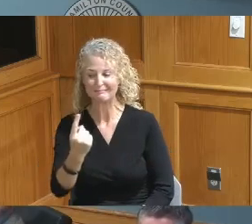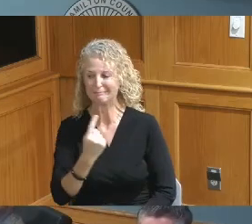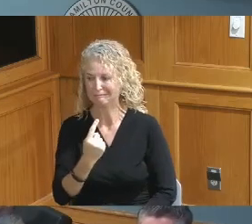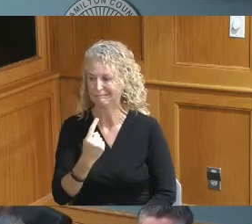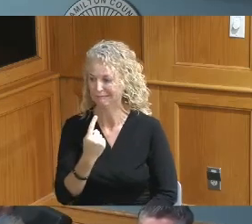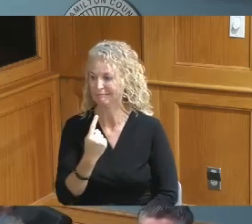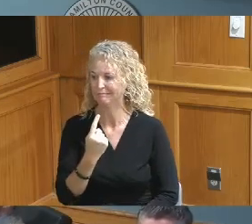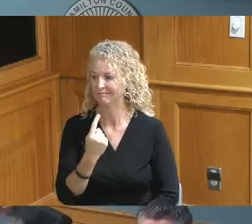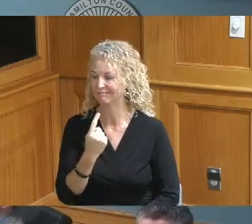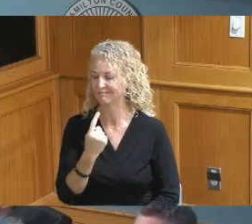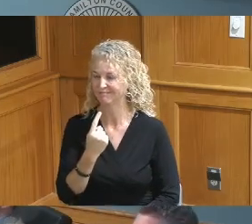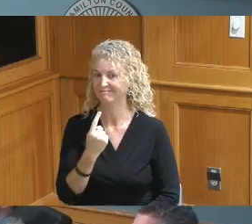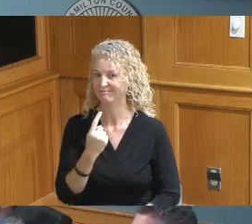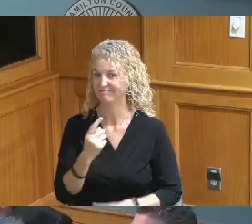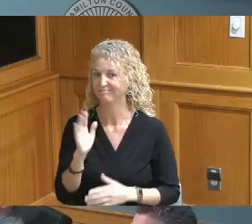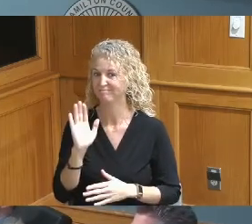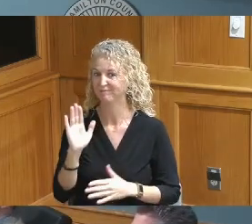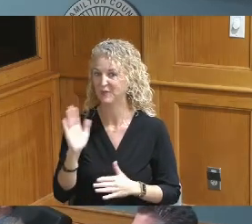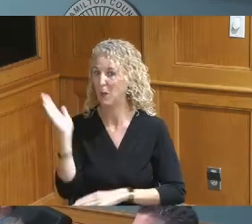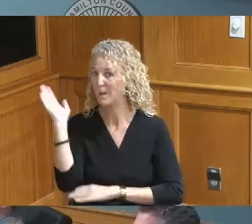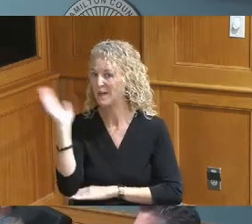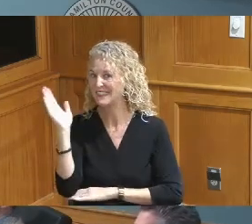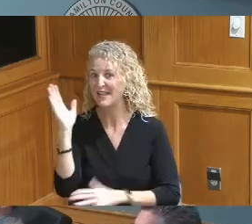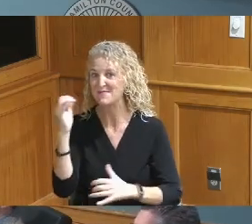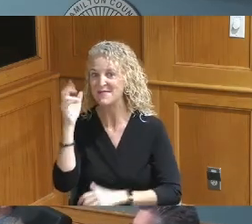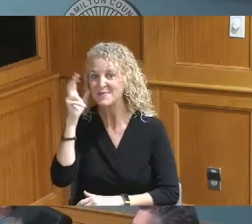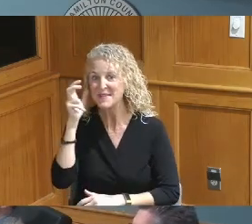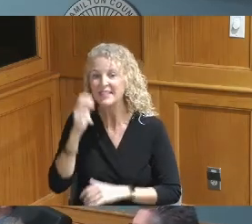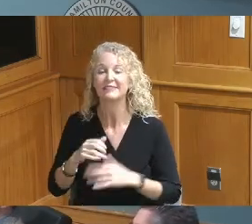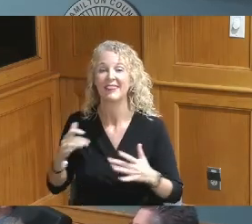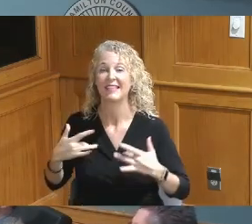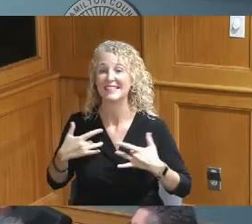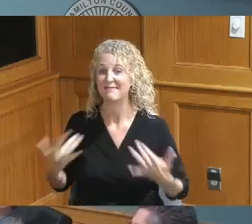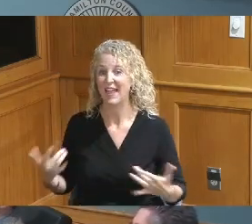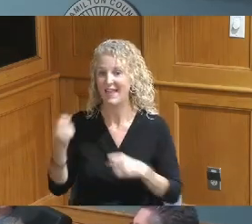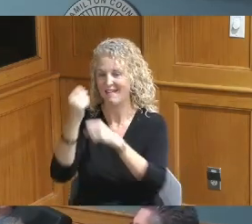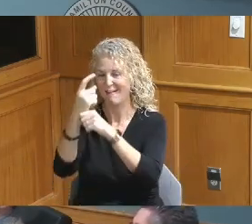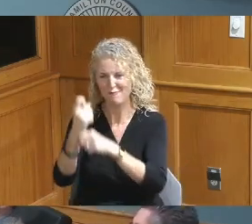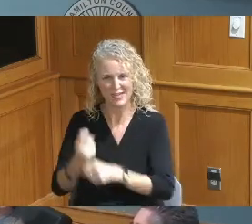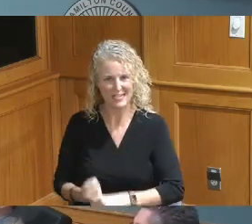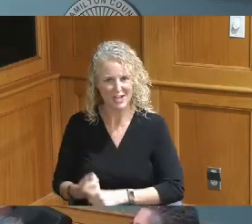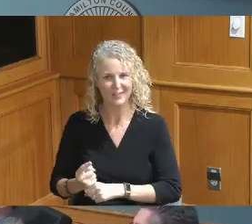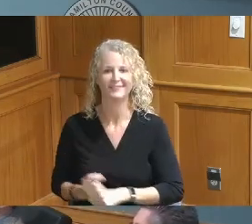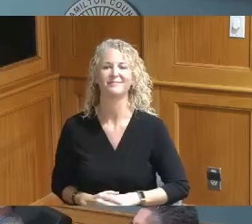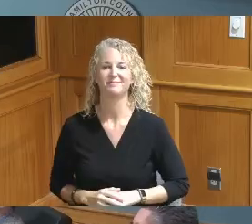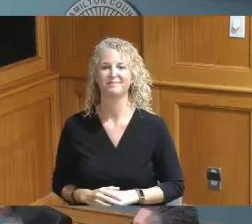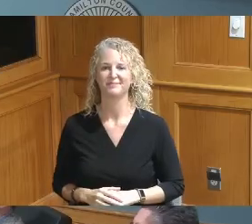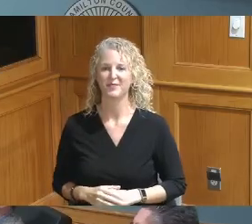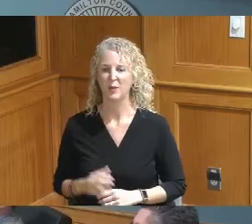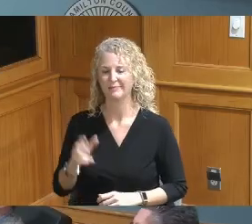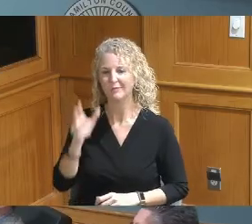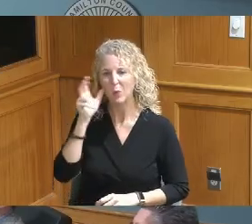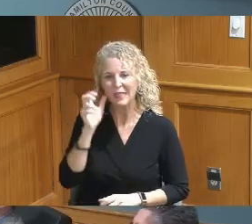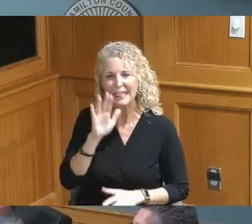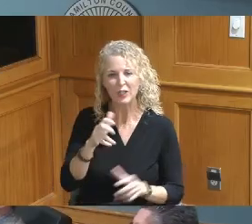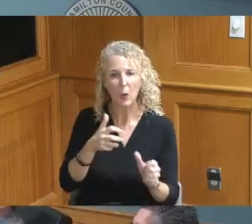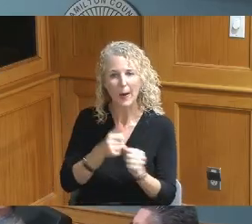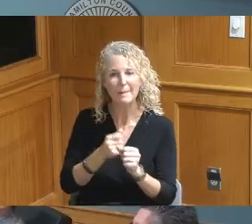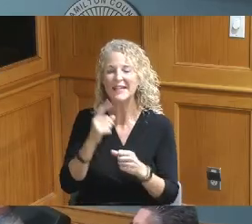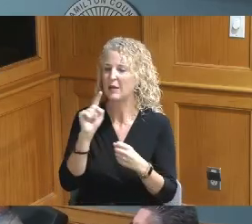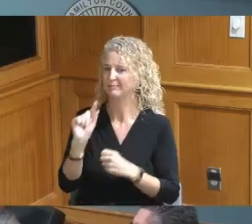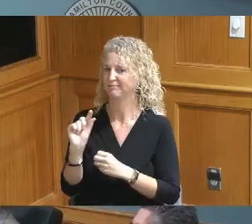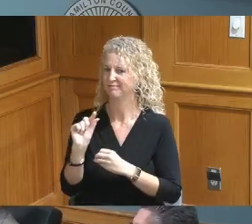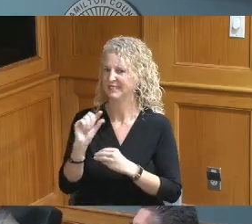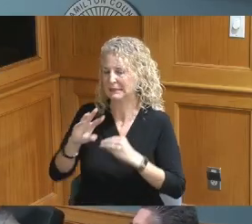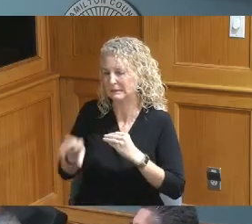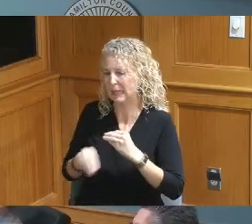We want to hear all about what's going on with Cradle. This is an event that we do annually, so we get an update. And let me just add a little